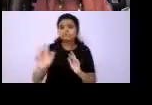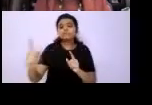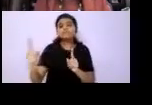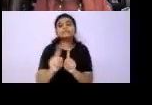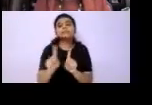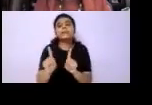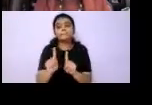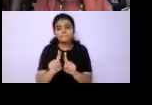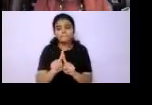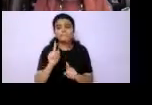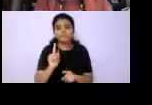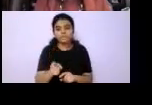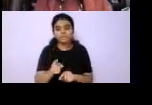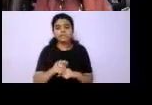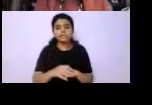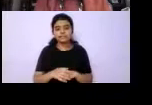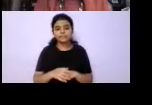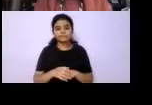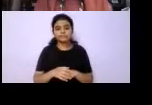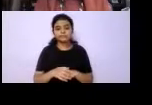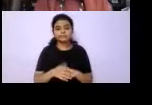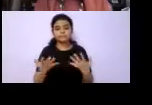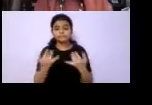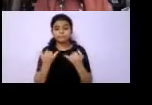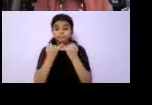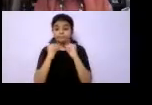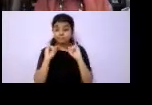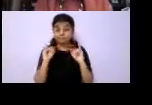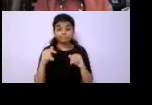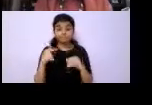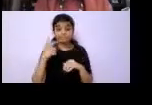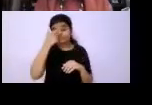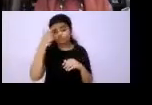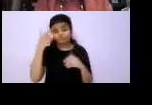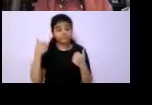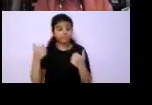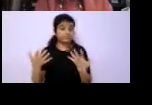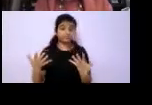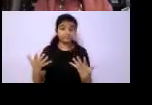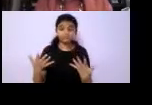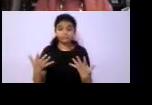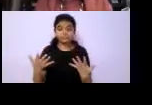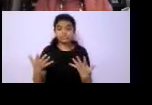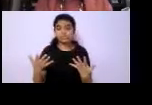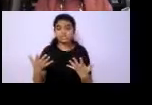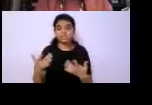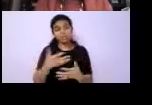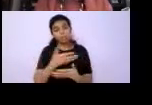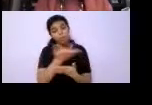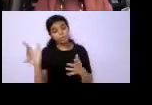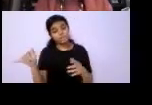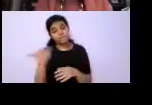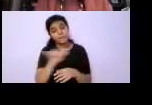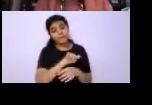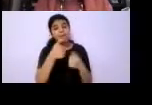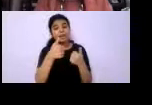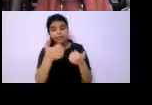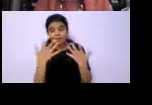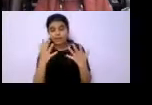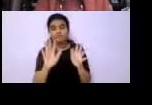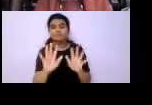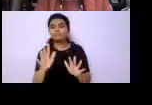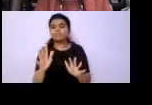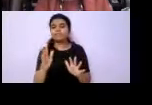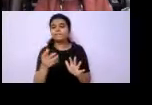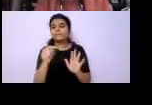of dependency are multiple, unfortunate outcomes are not inevitable if dependency is